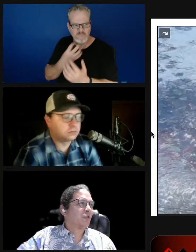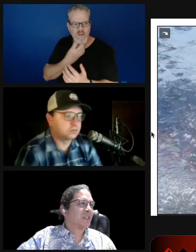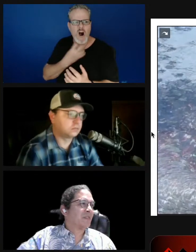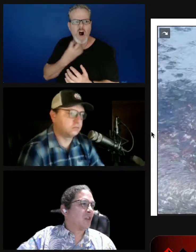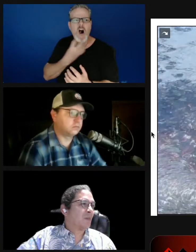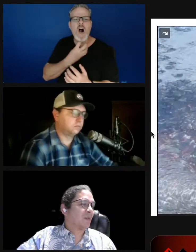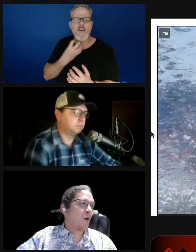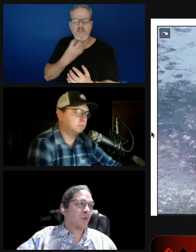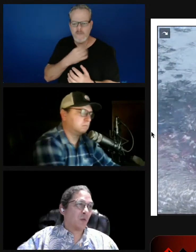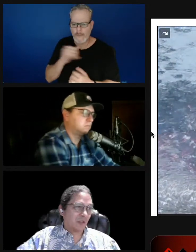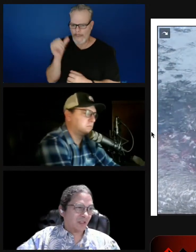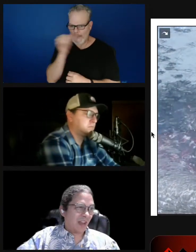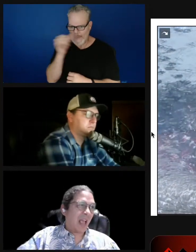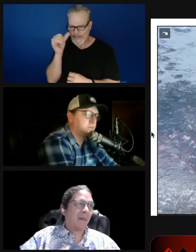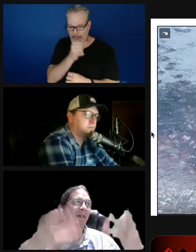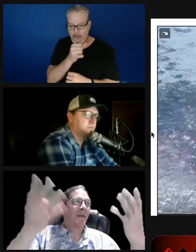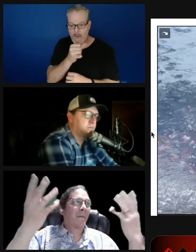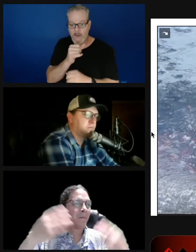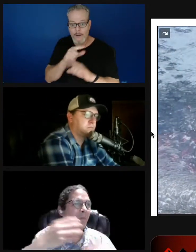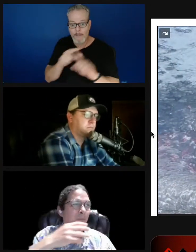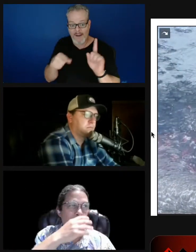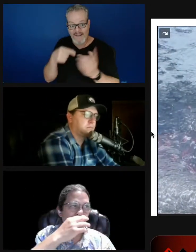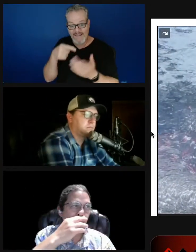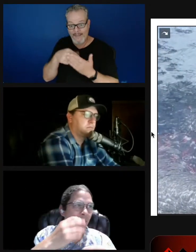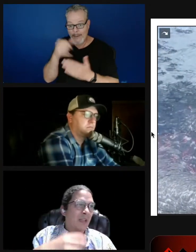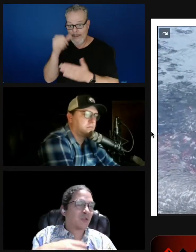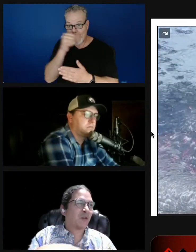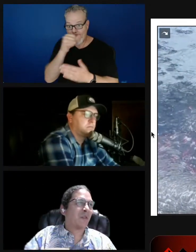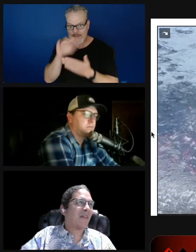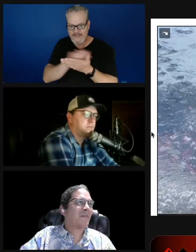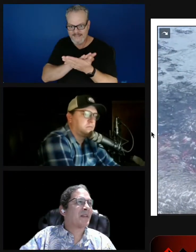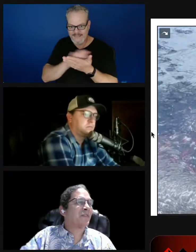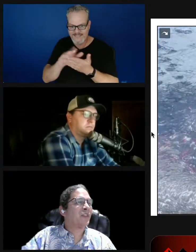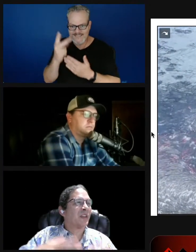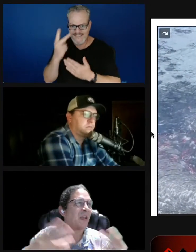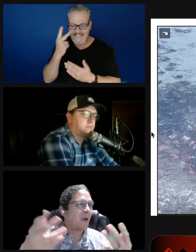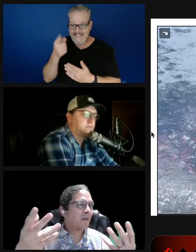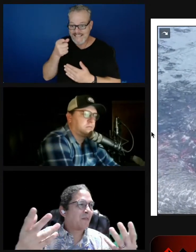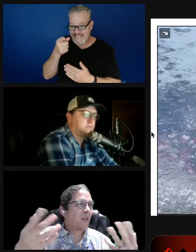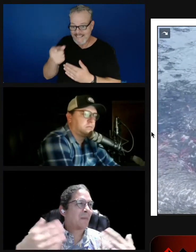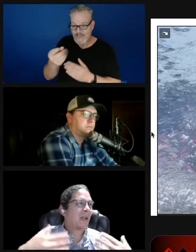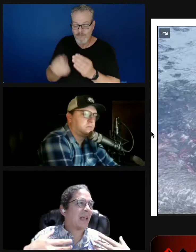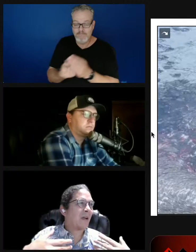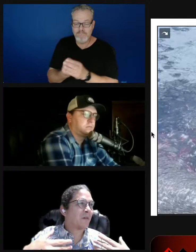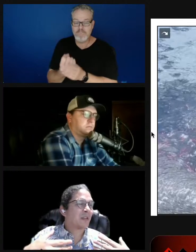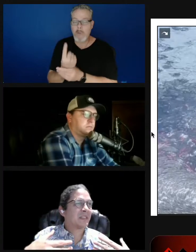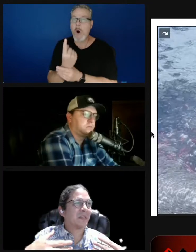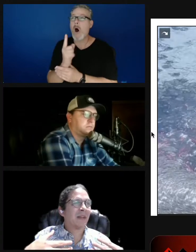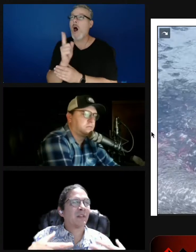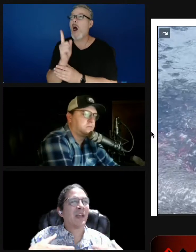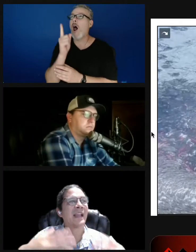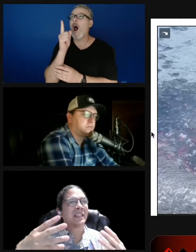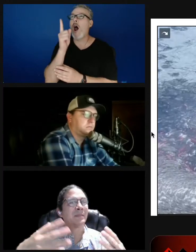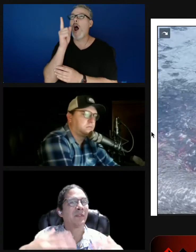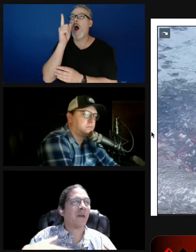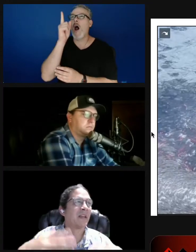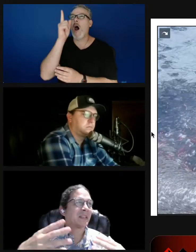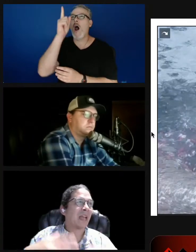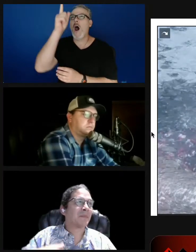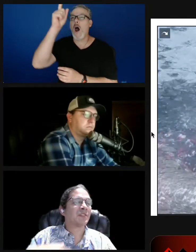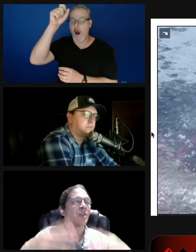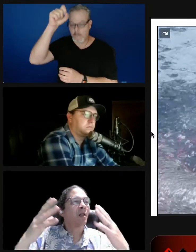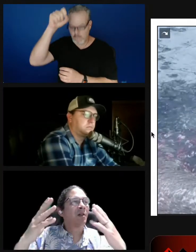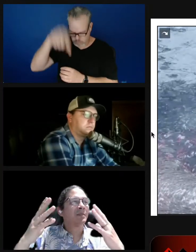that's captured in this video, but also this dynamic nature of the lava being flung in the air, falling back down. You can see the fountain heights seem to